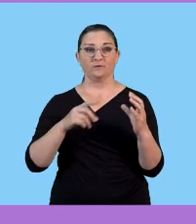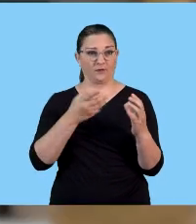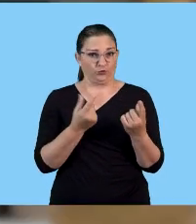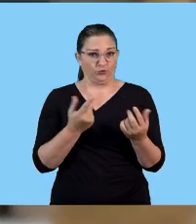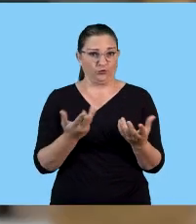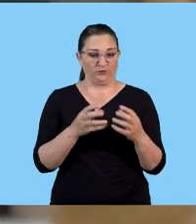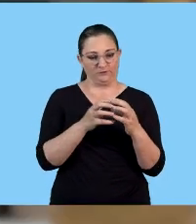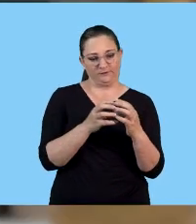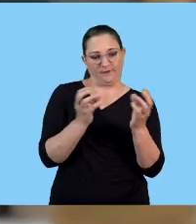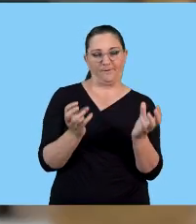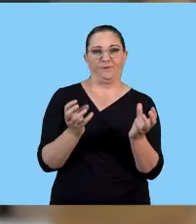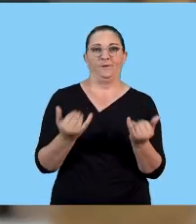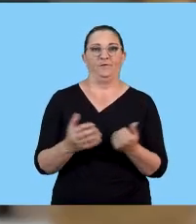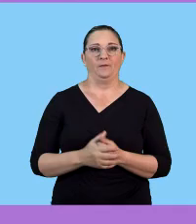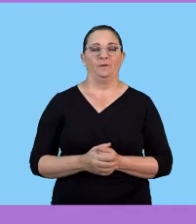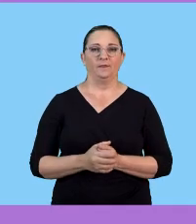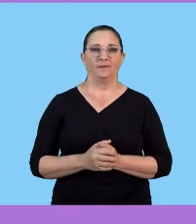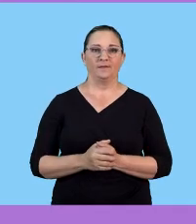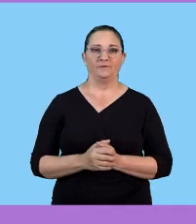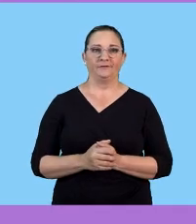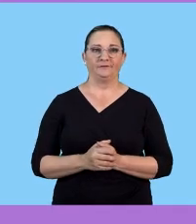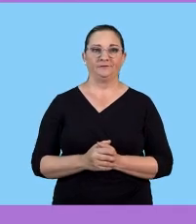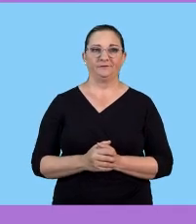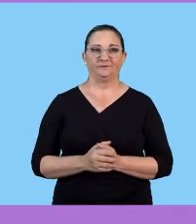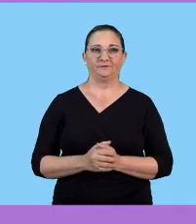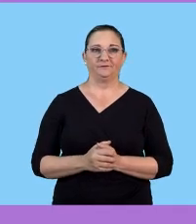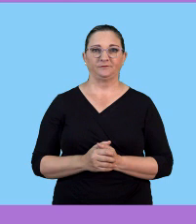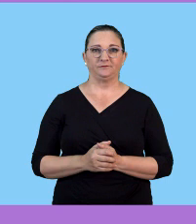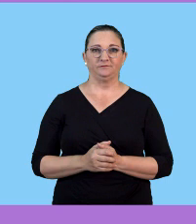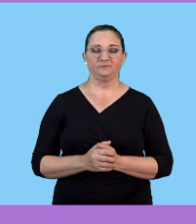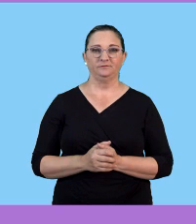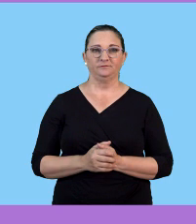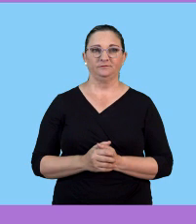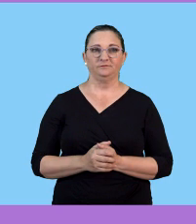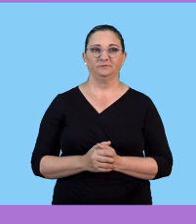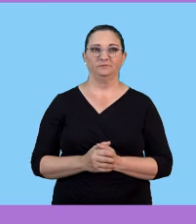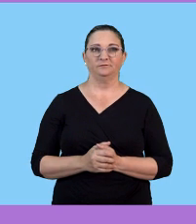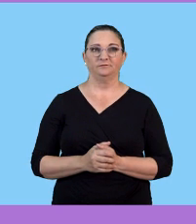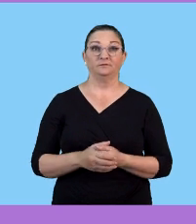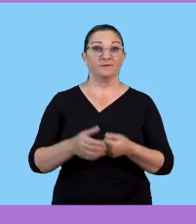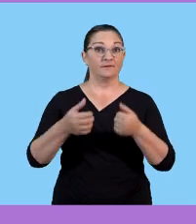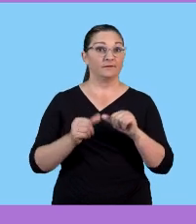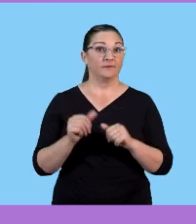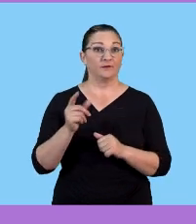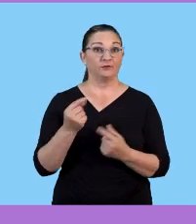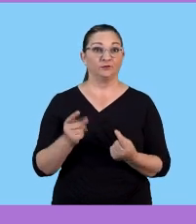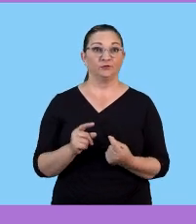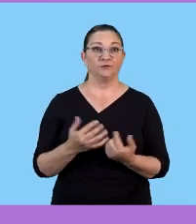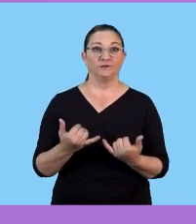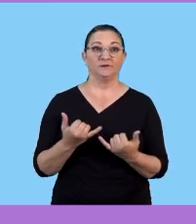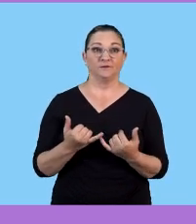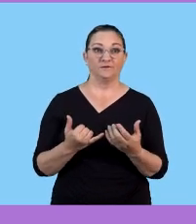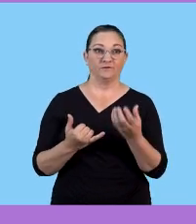to separate into 2 parts. All right, we're working well. What's next?